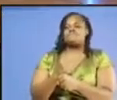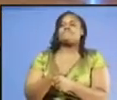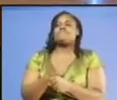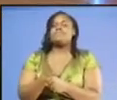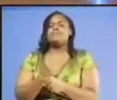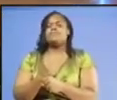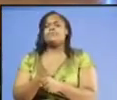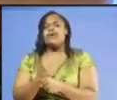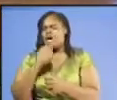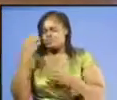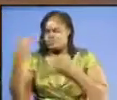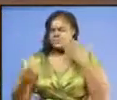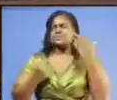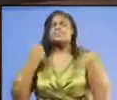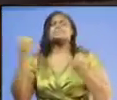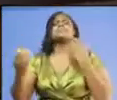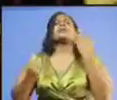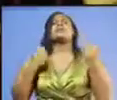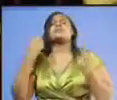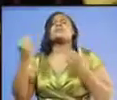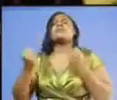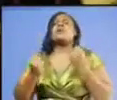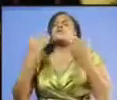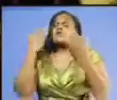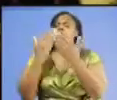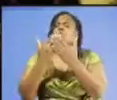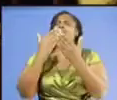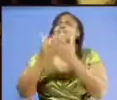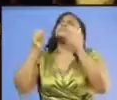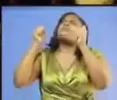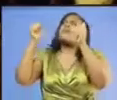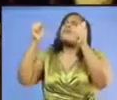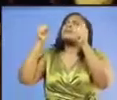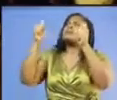I will sing of the goodness